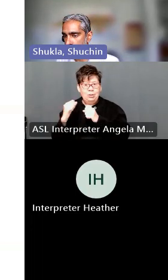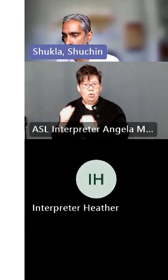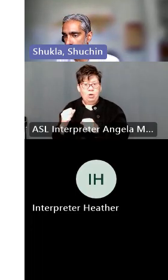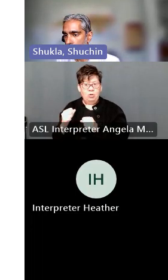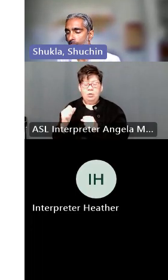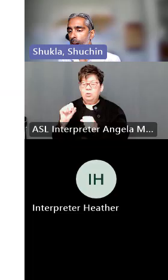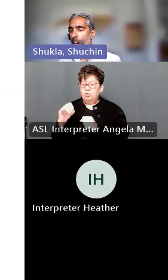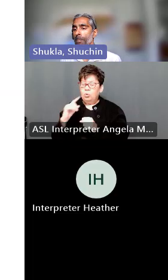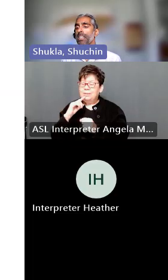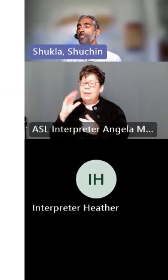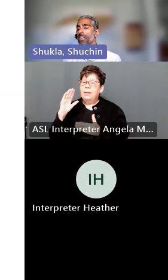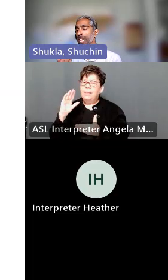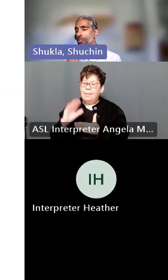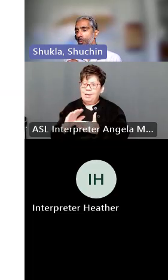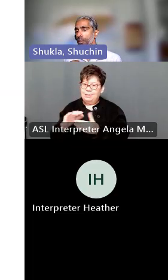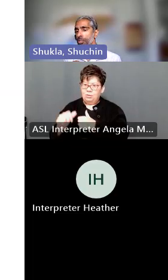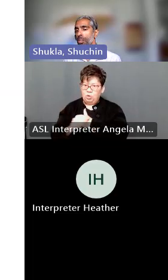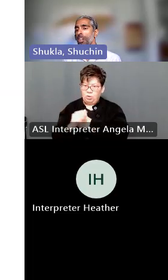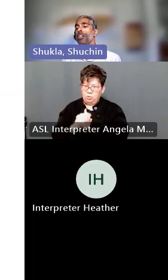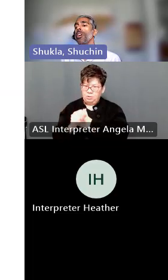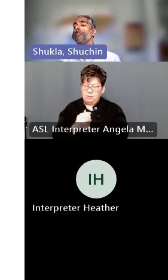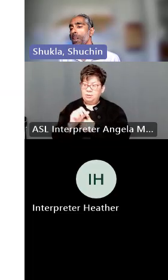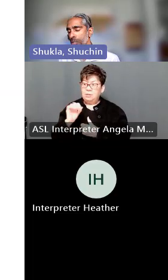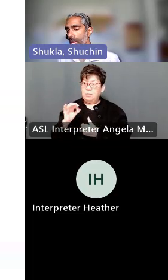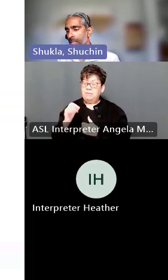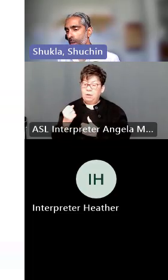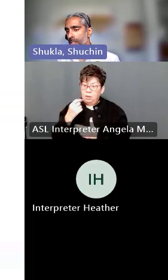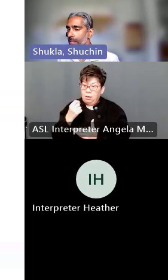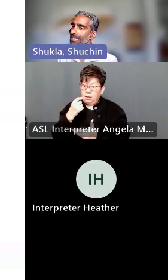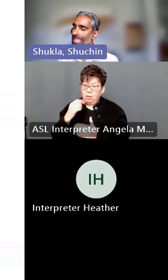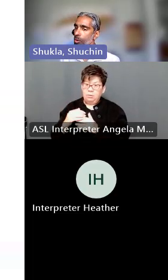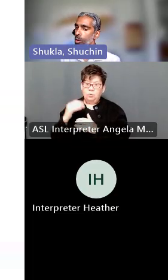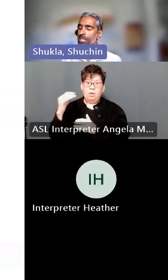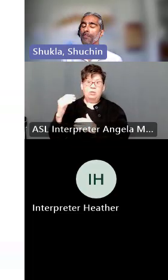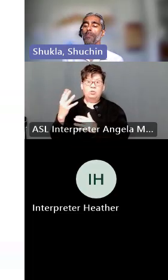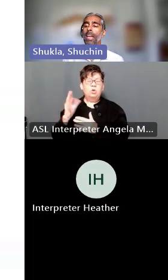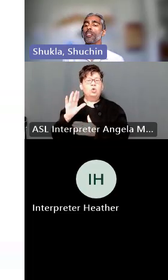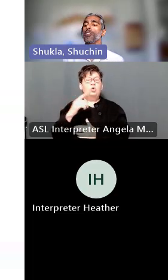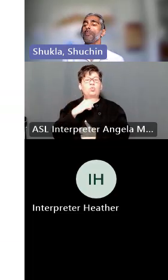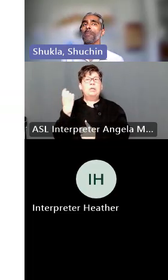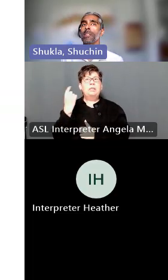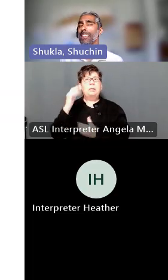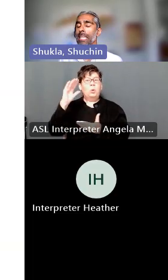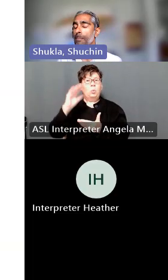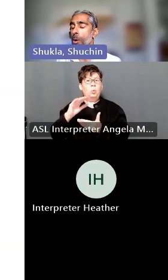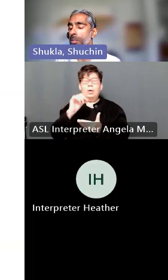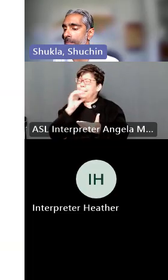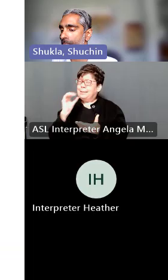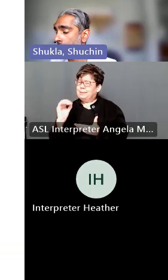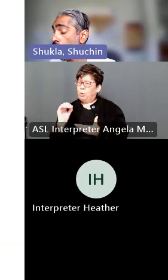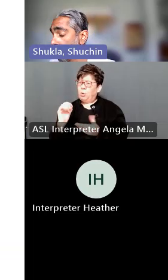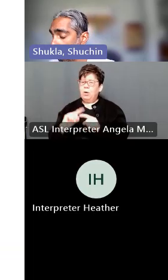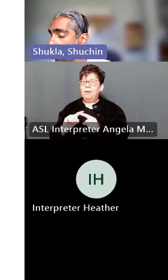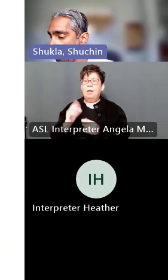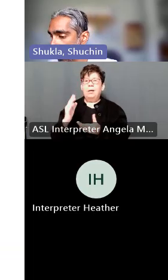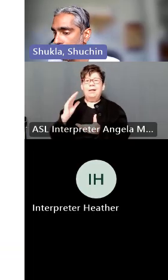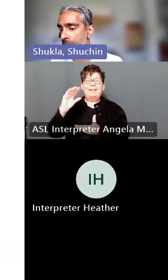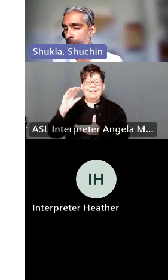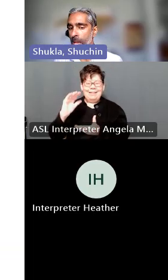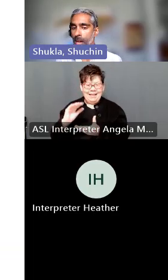less dangerous. Because if you take too much, you're at much less risk, not zero risk, but like less than